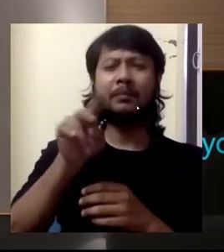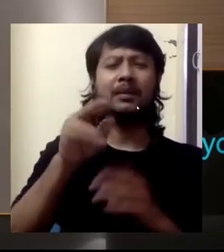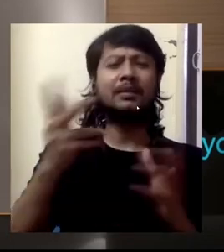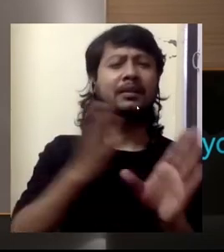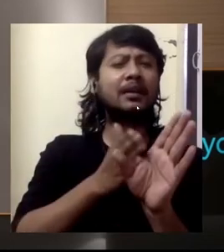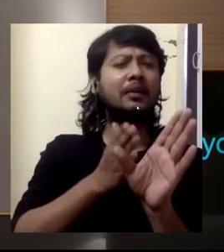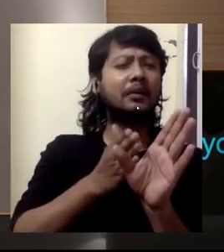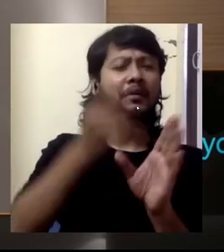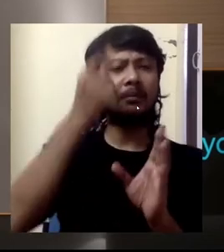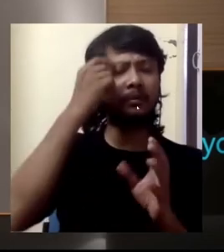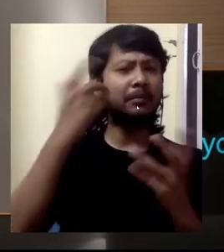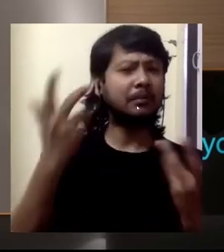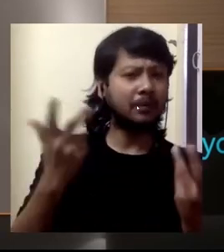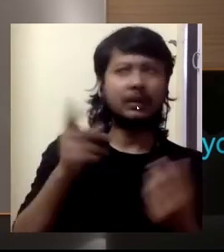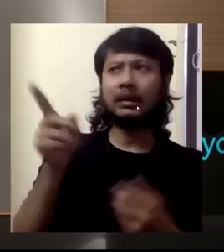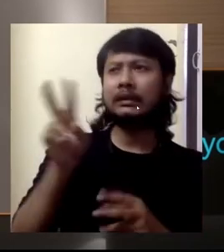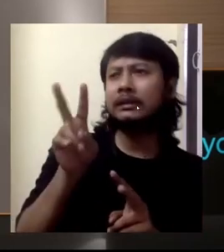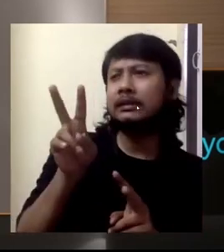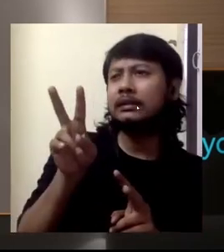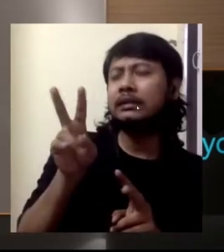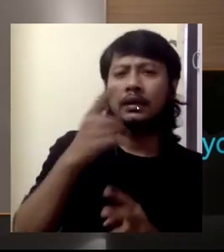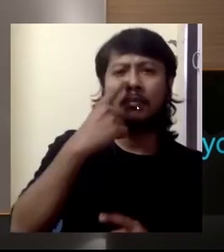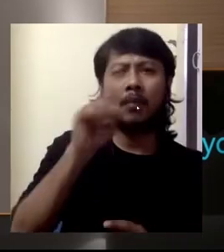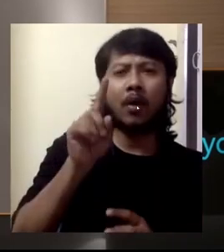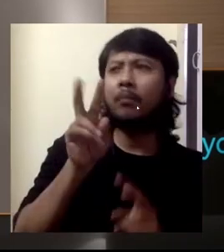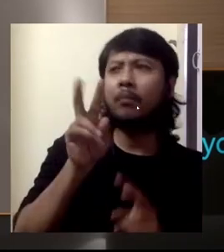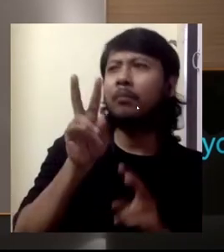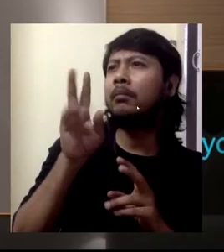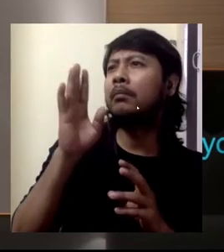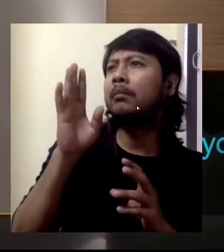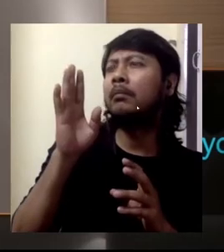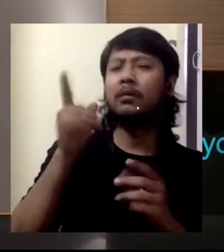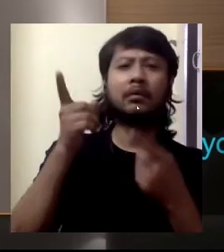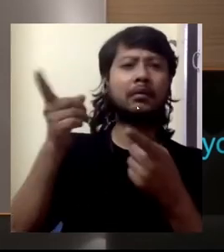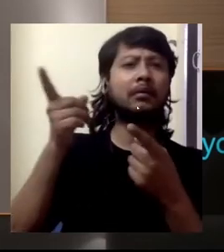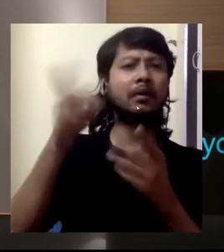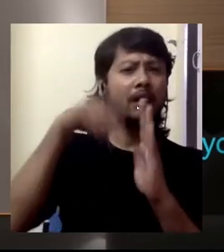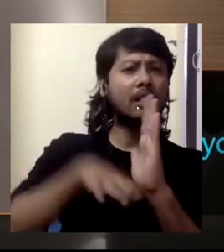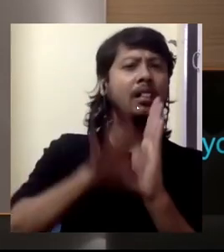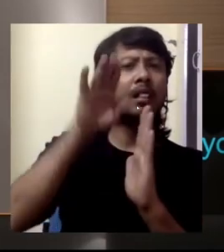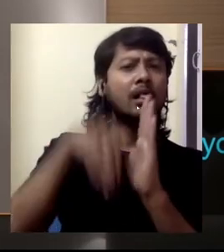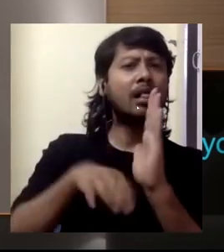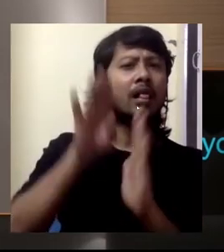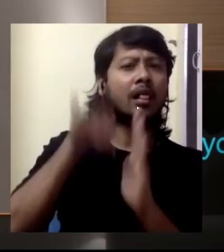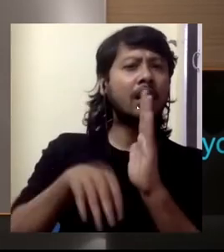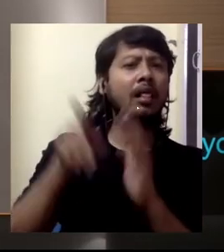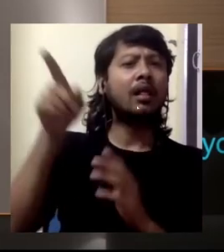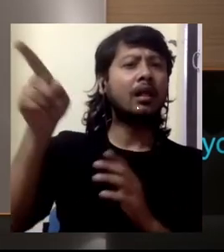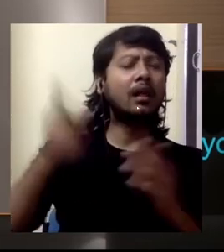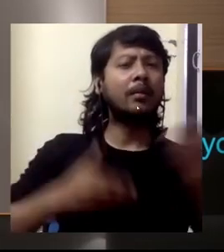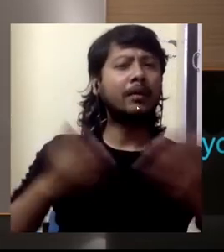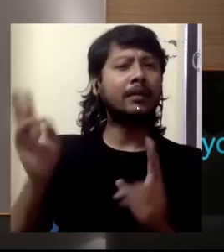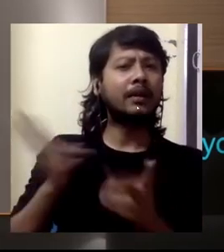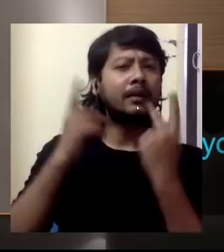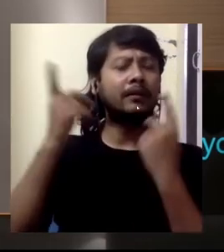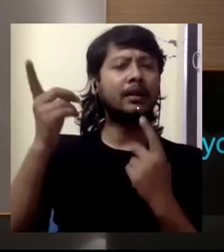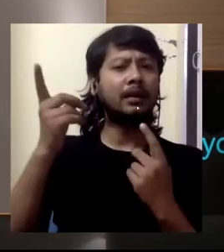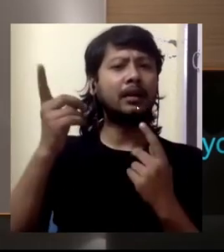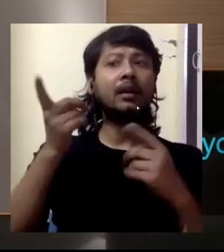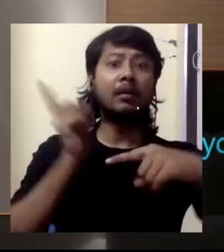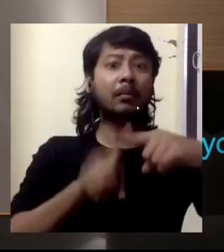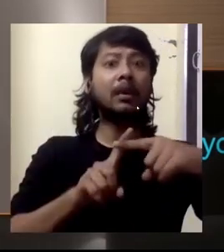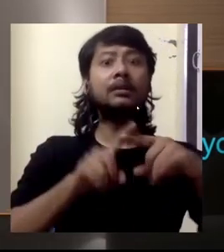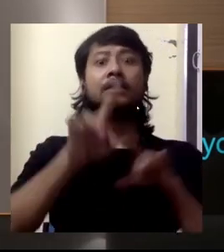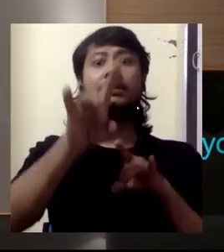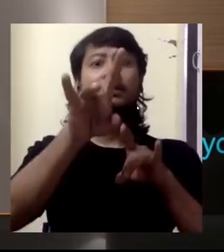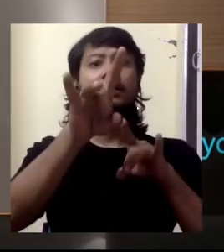sense. To a child growing up in this country, in a community and family in urban India, we had no level of education or